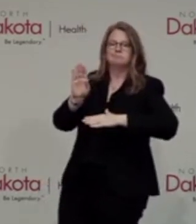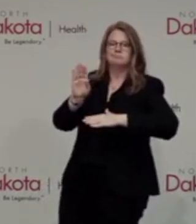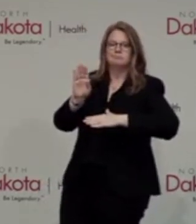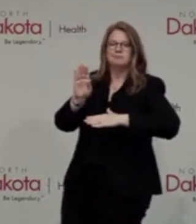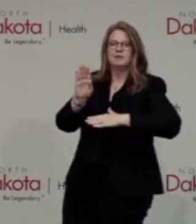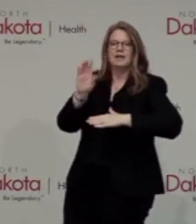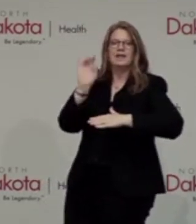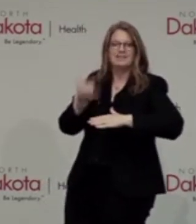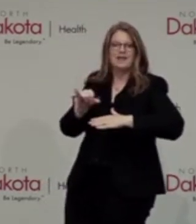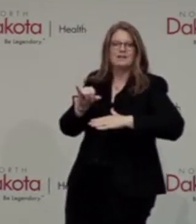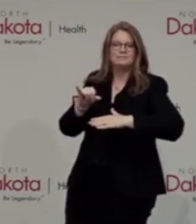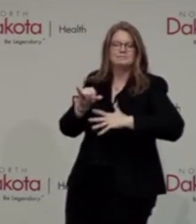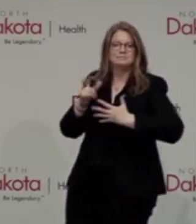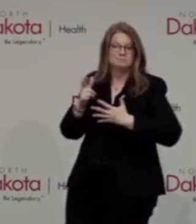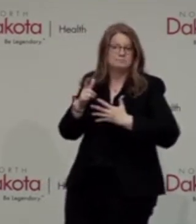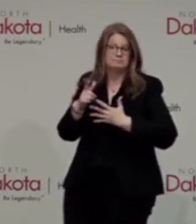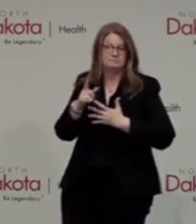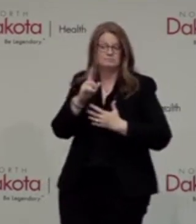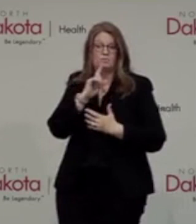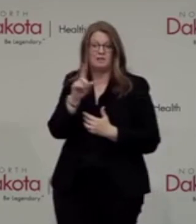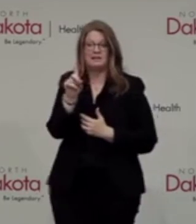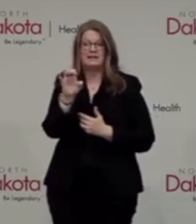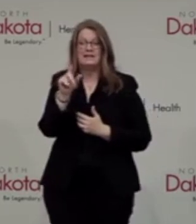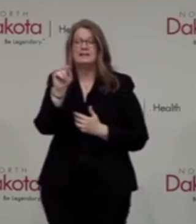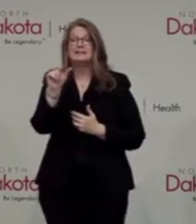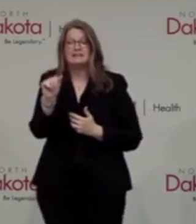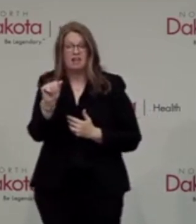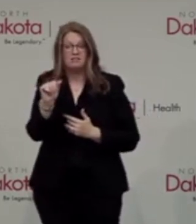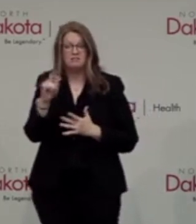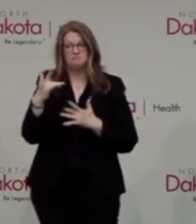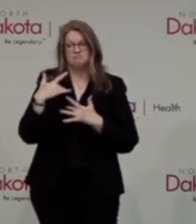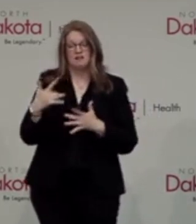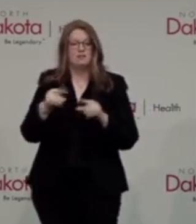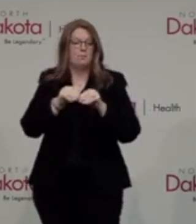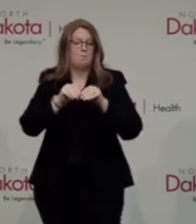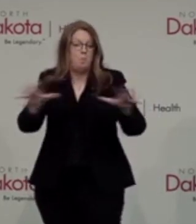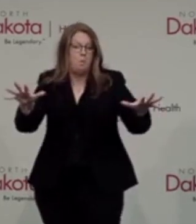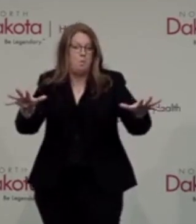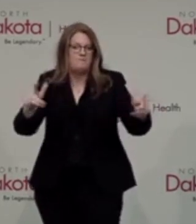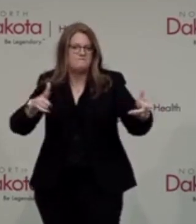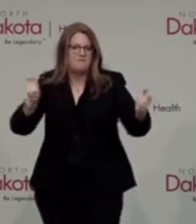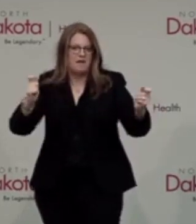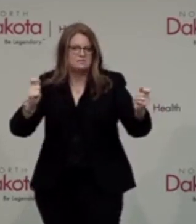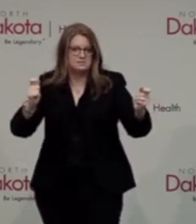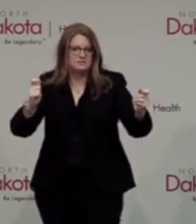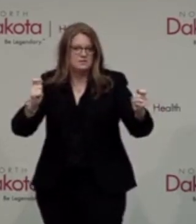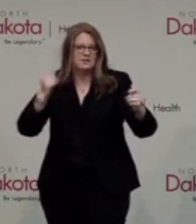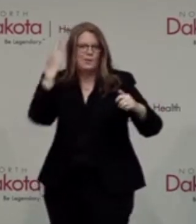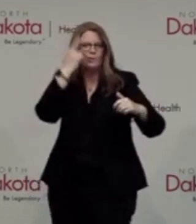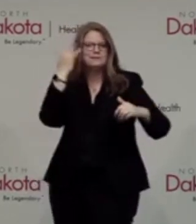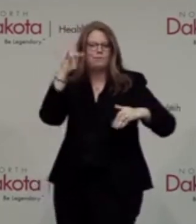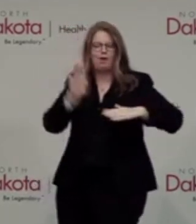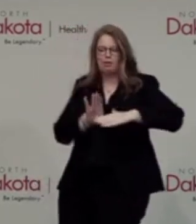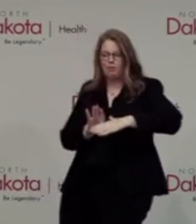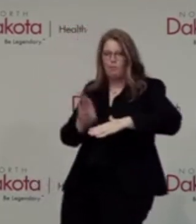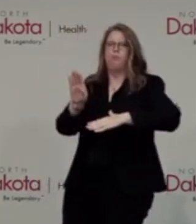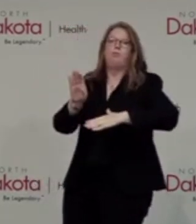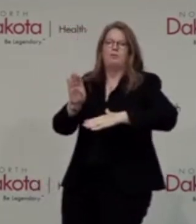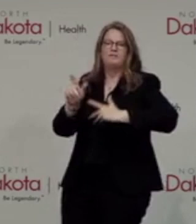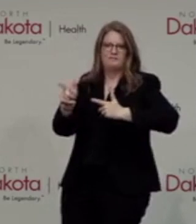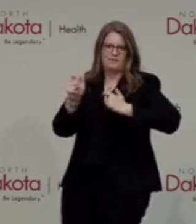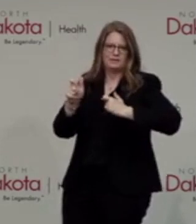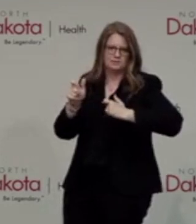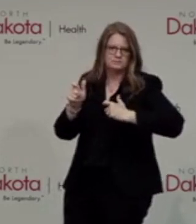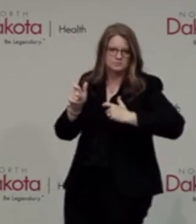relates to the more highly contagious nature of the Delta variant, which can be